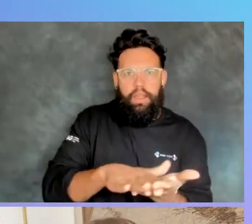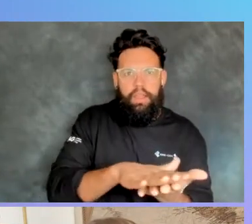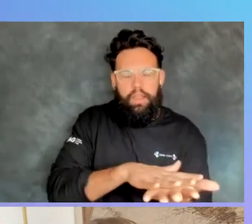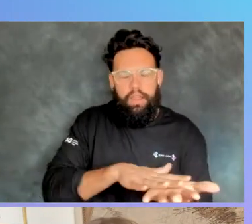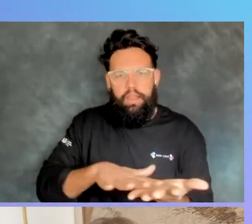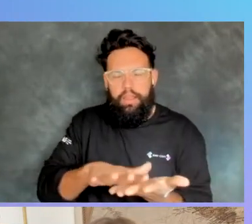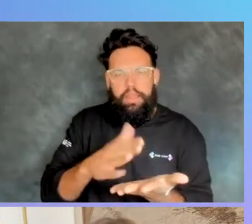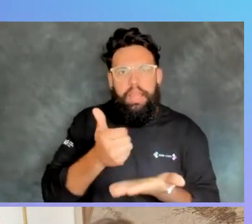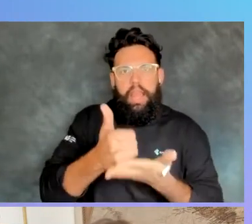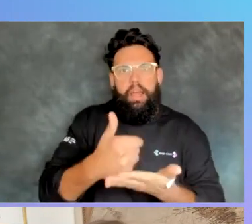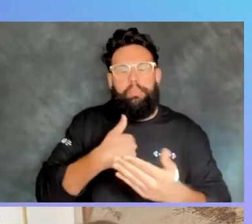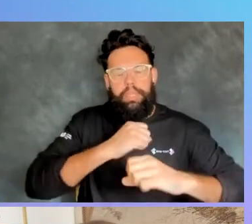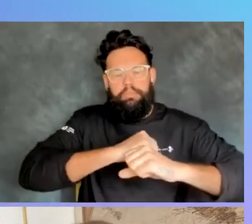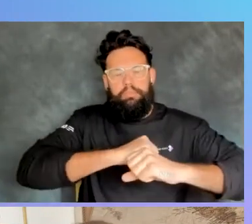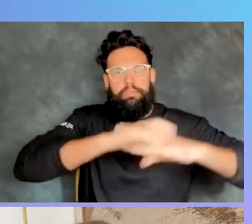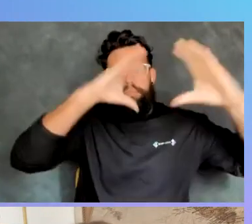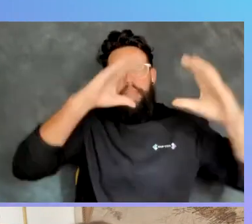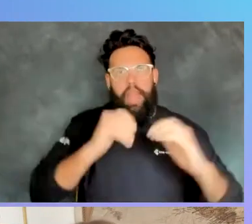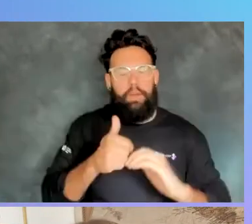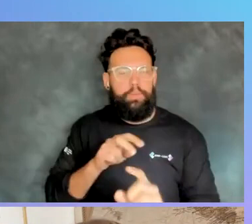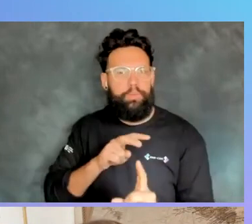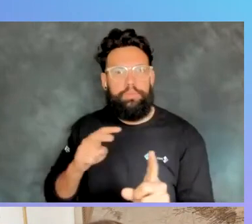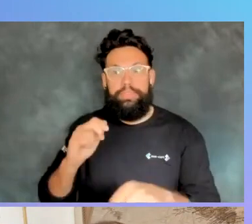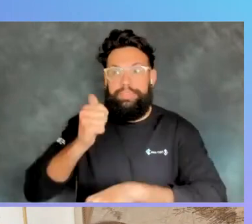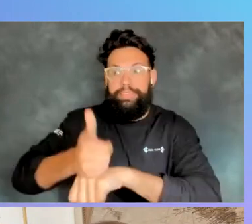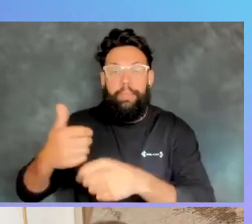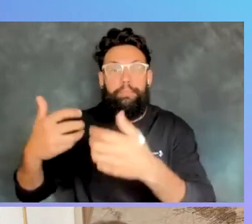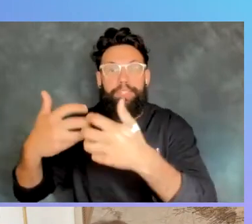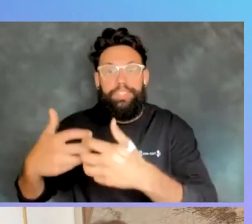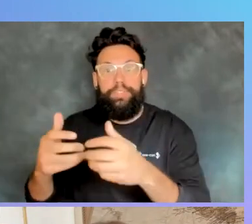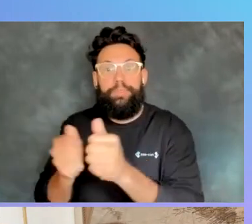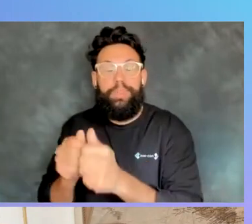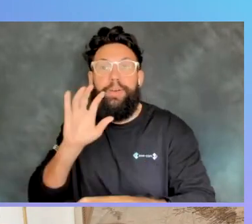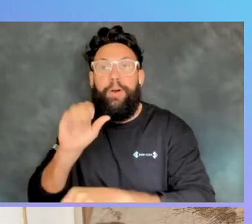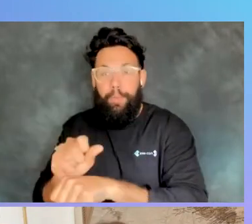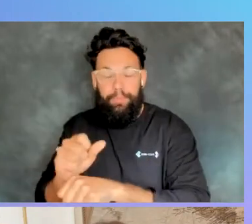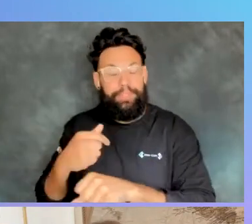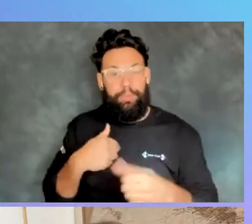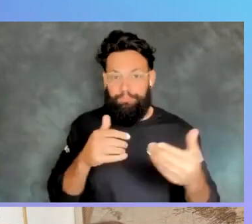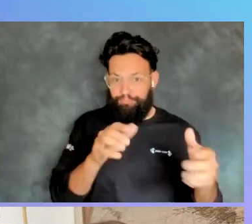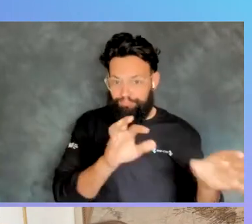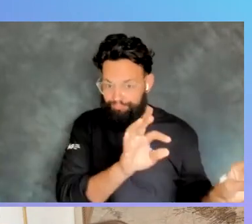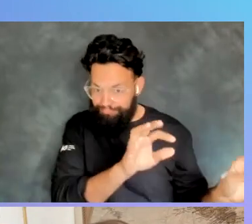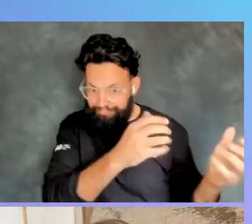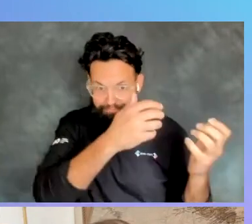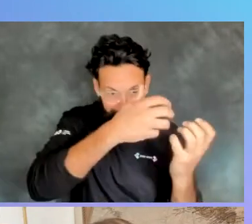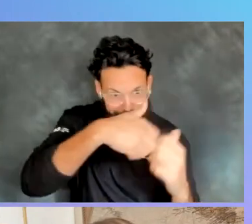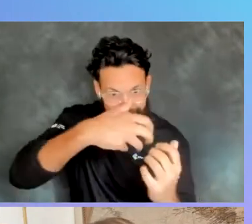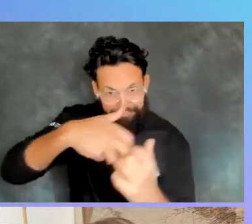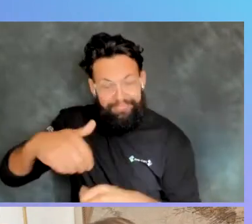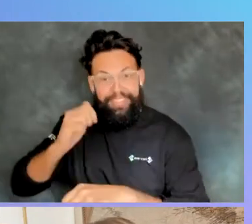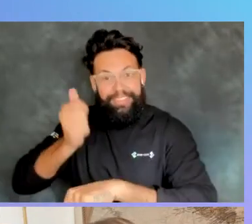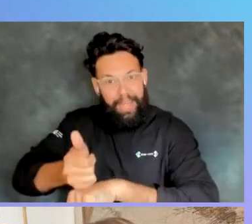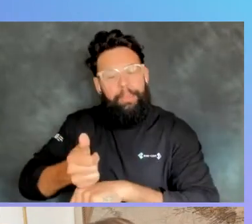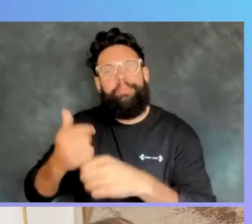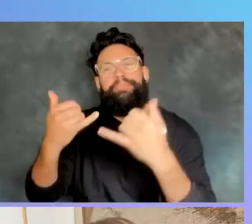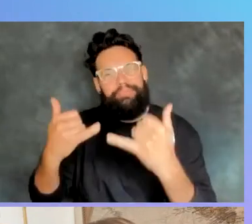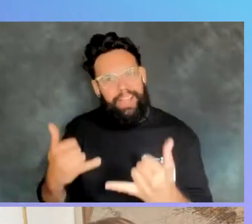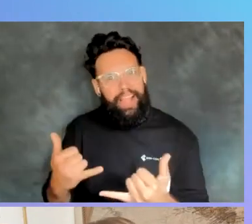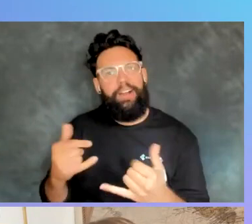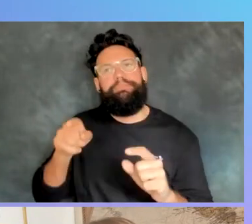my homework. And then lo and behold, I hook up my circuit, I press the button, and my circuit works for my homework.